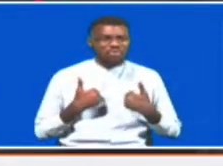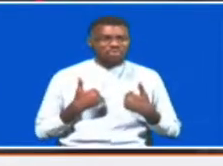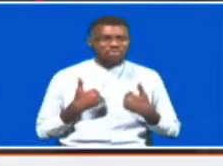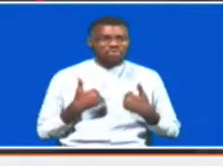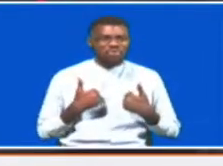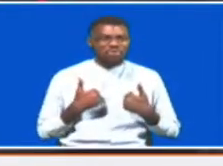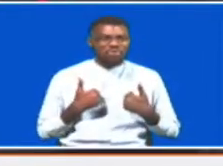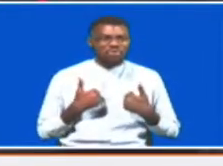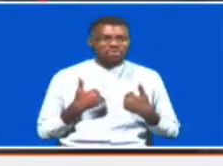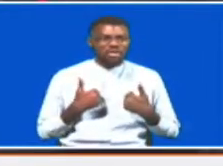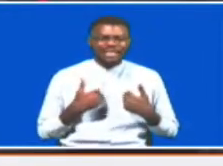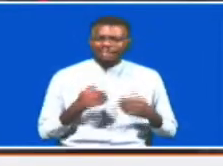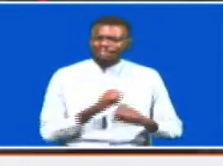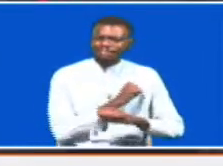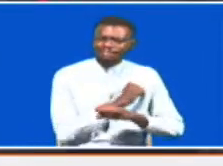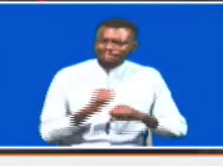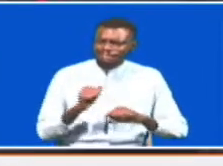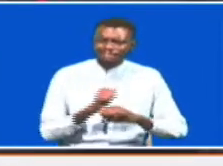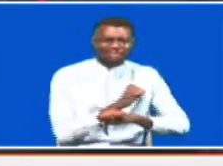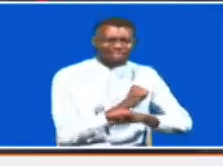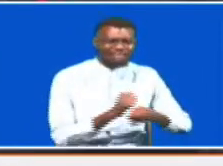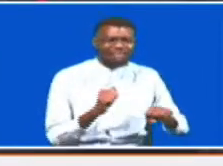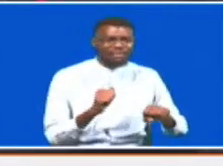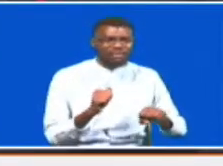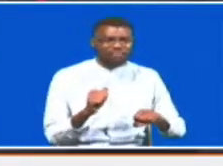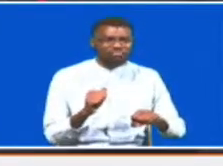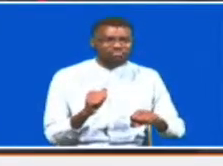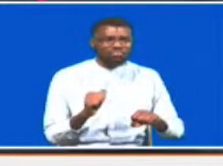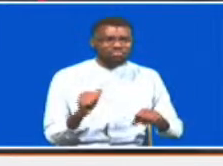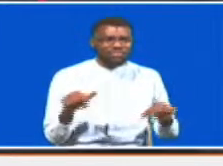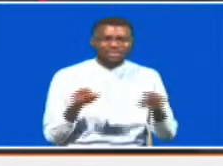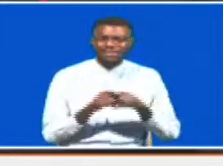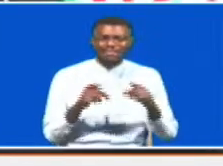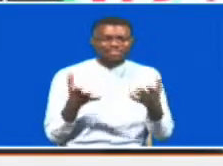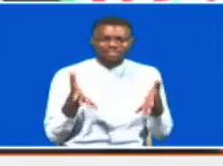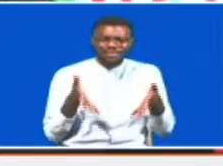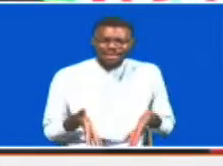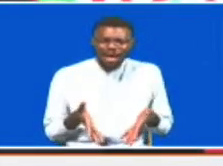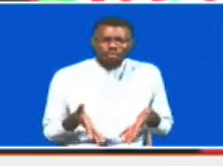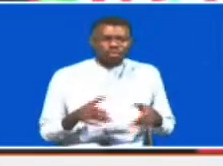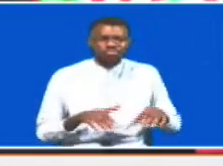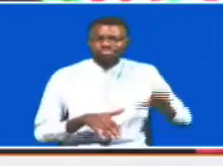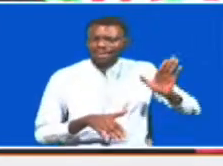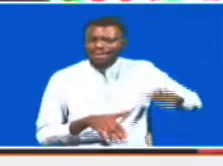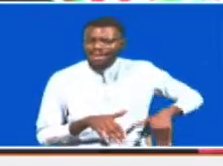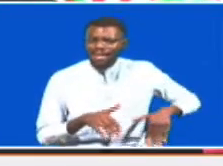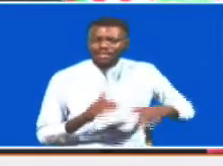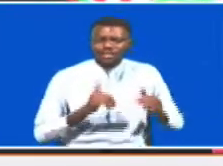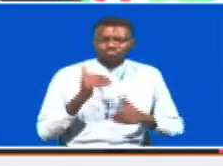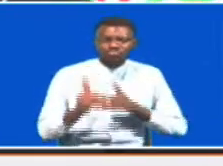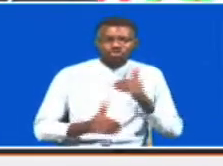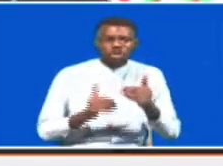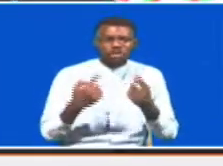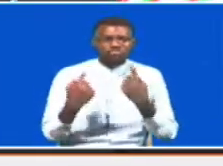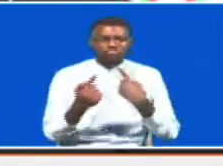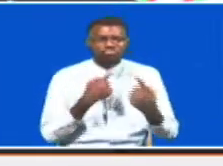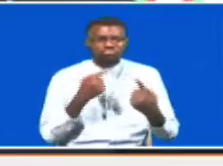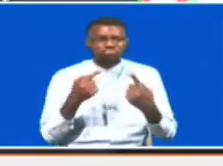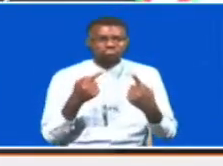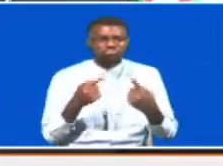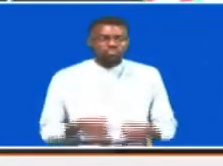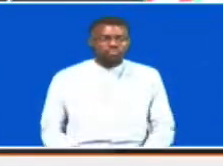to hardened positions and delay the urgently needed process of dialogue. We